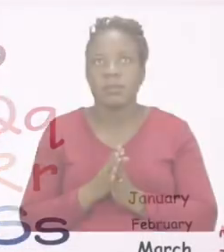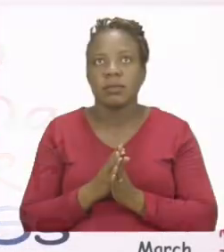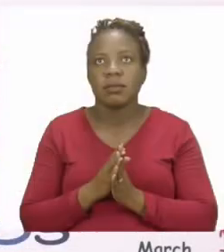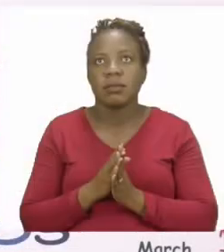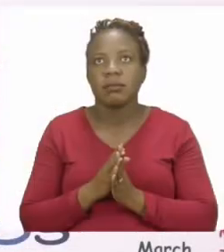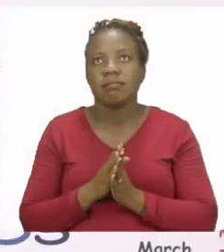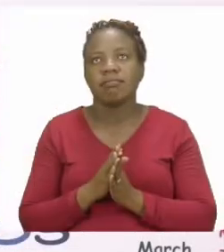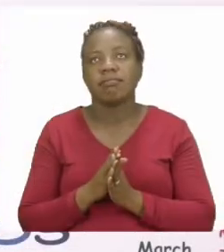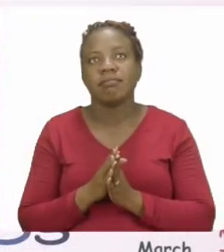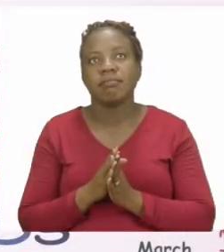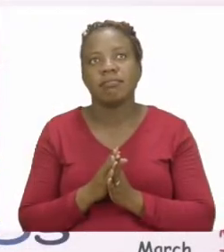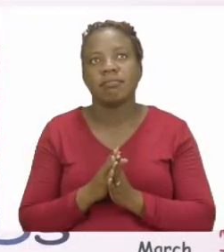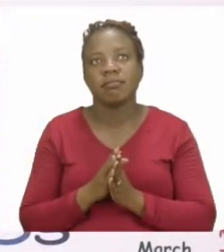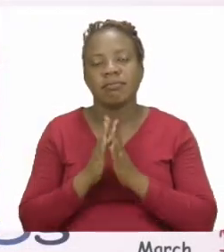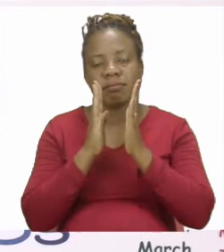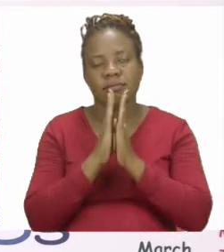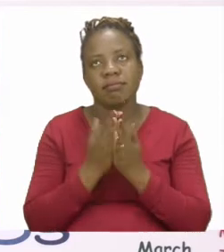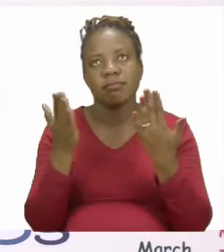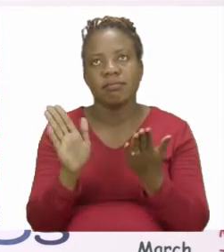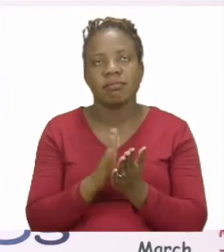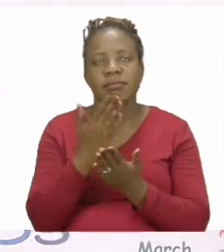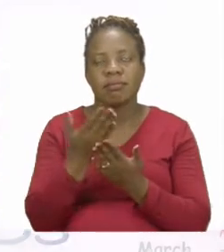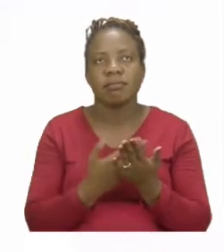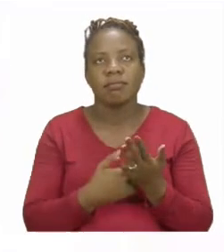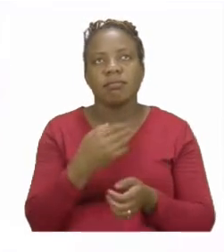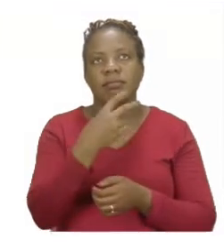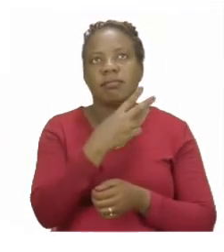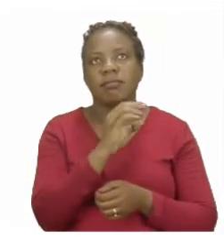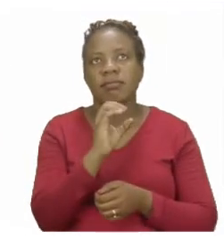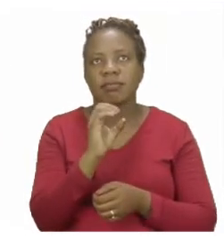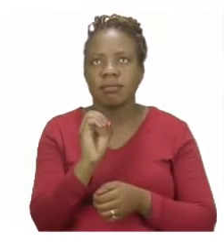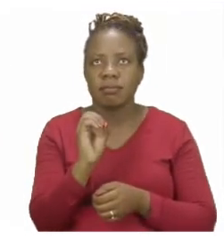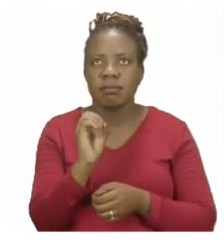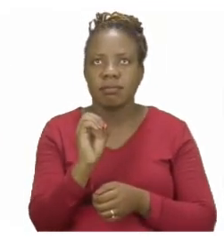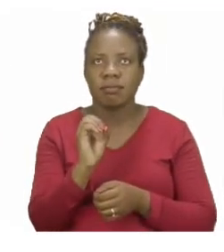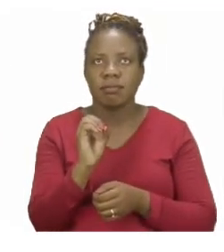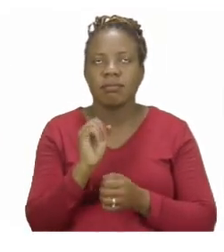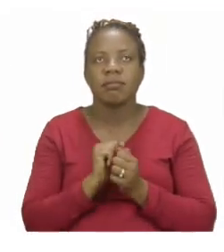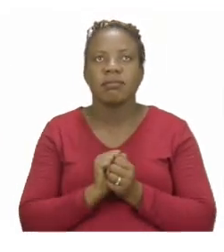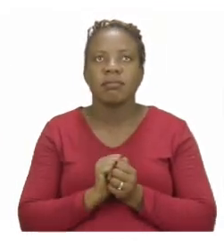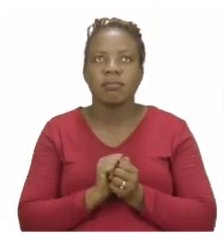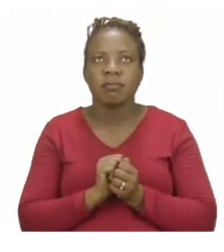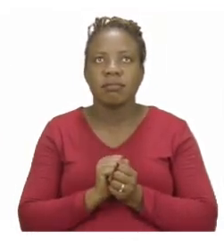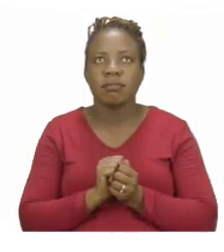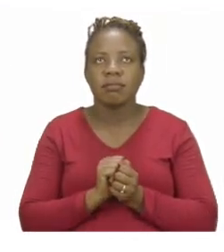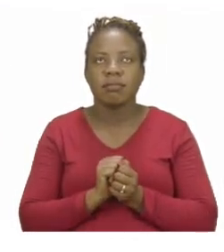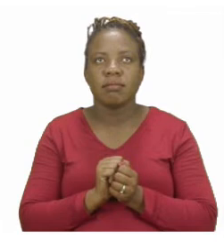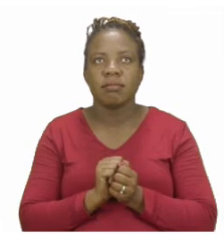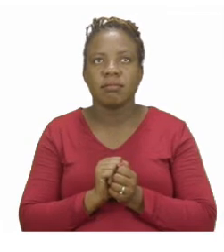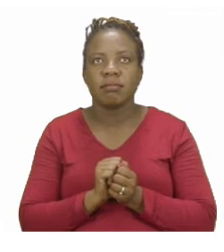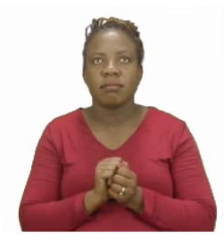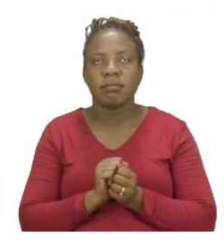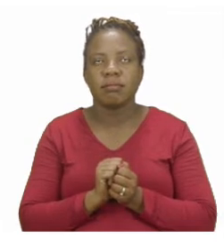For this lesson, let's start on page 20 in our booklets. Now here we are